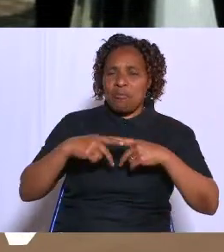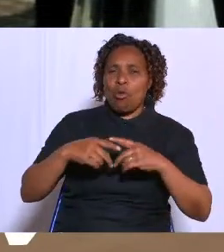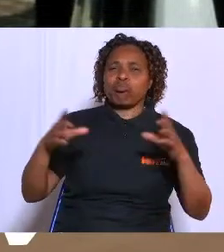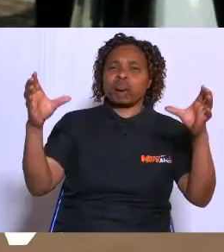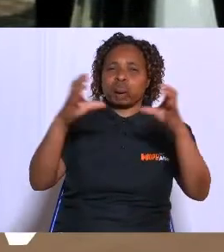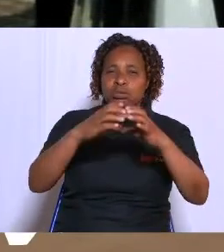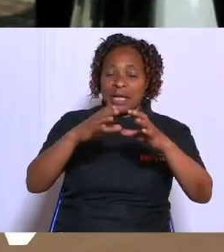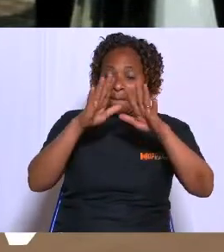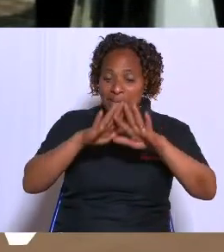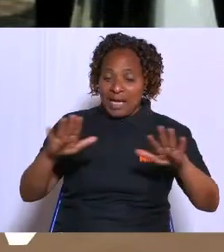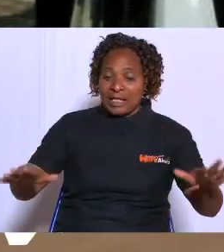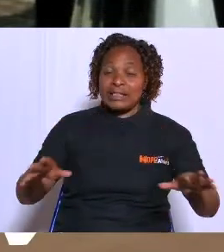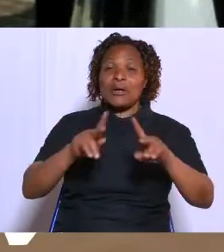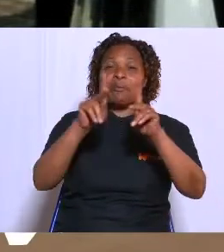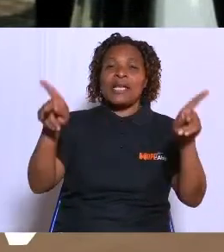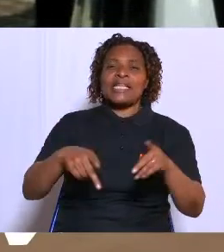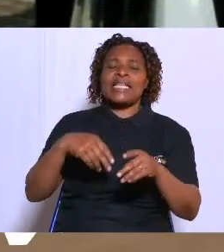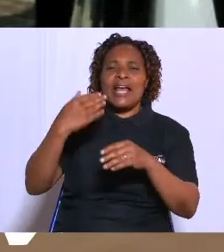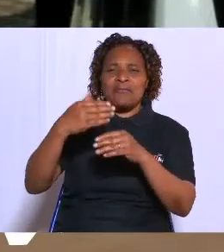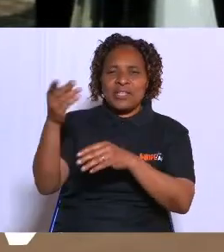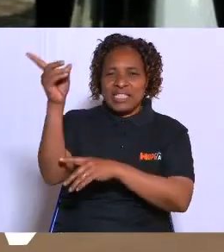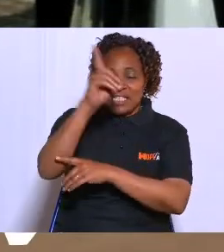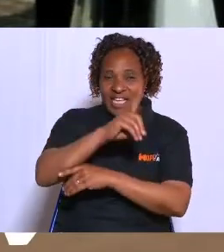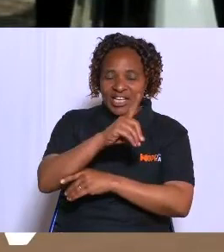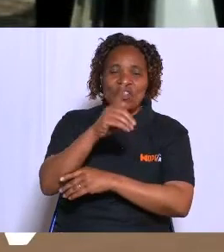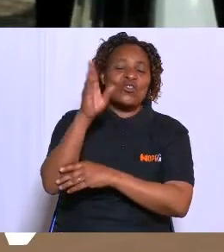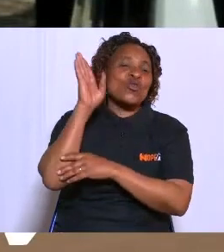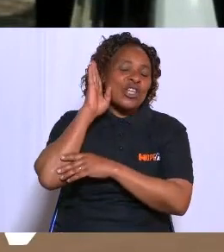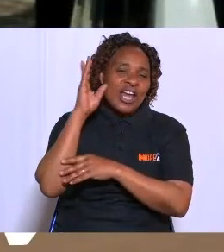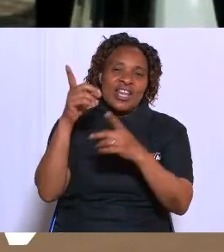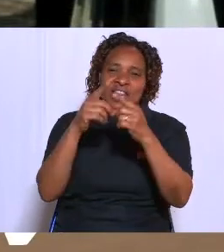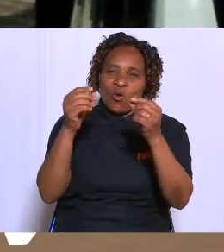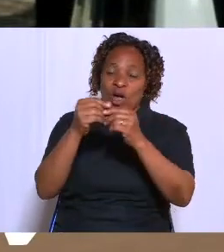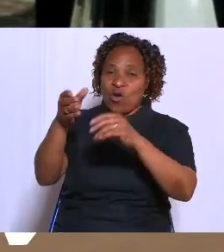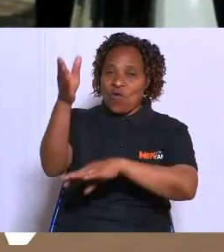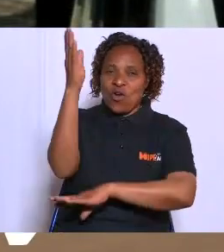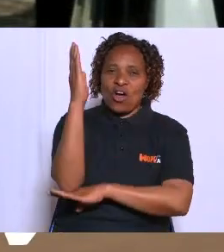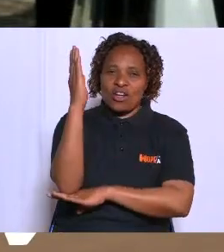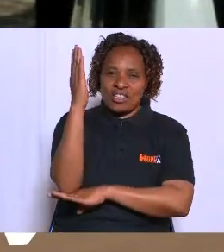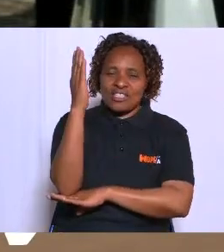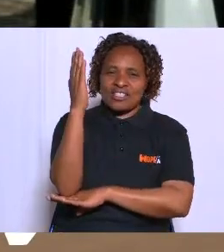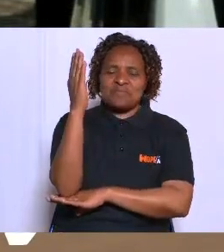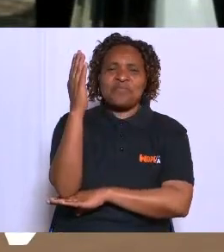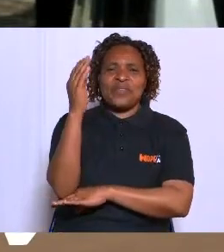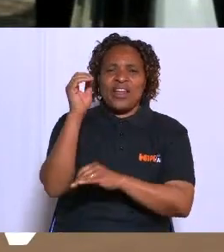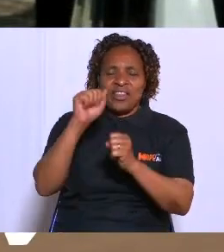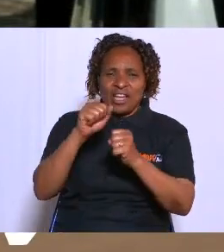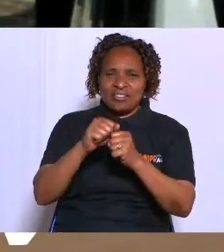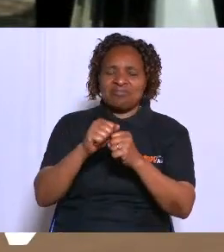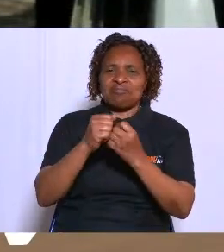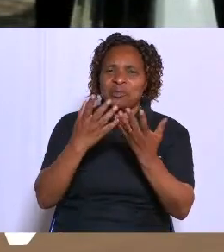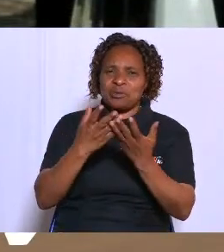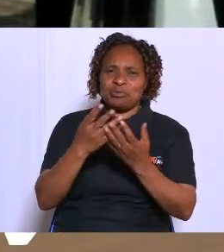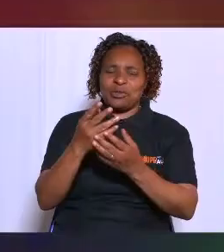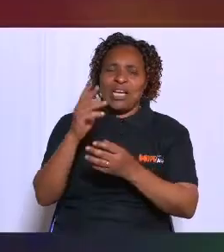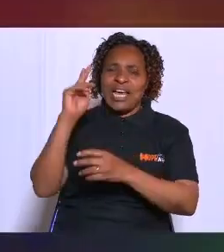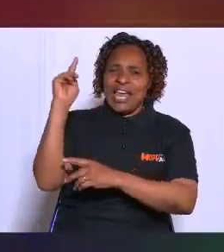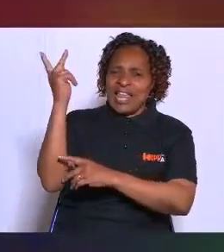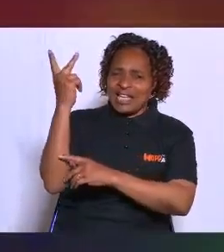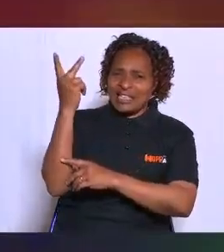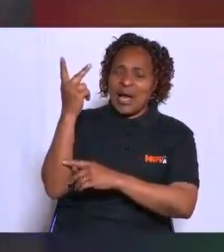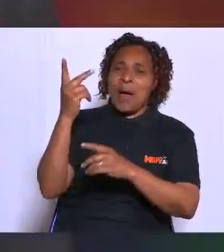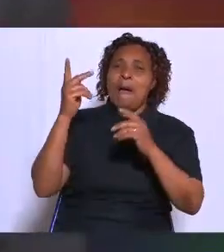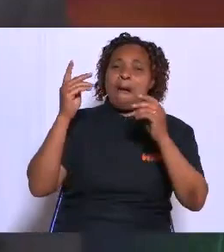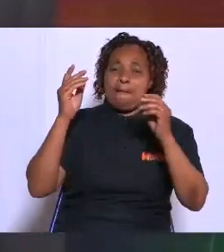in the marketplace daily to hear the word of God let's greet the Kenyatta